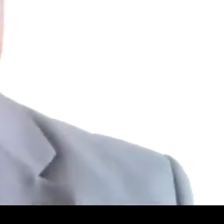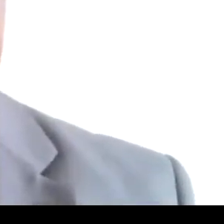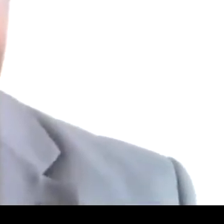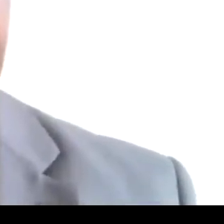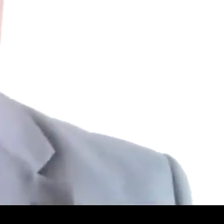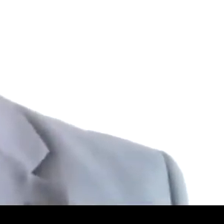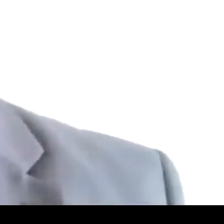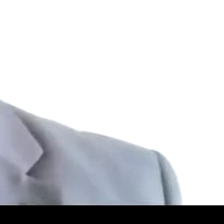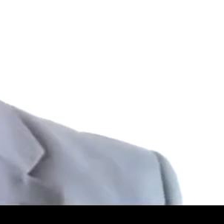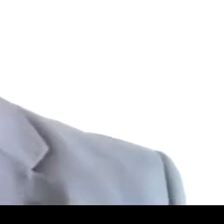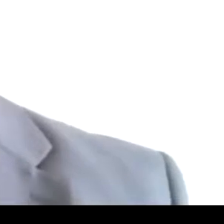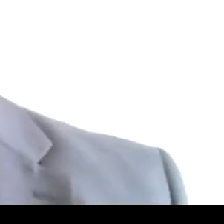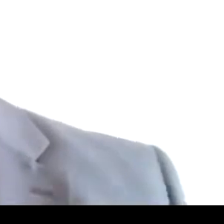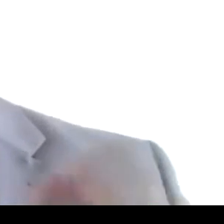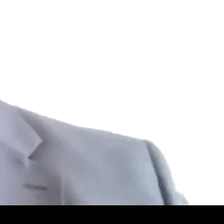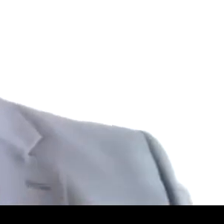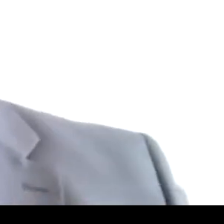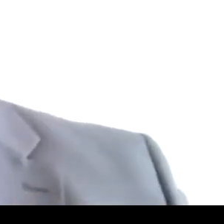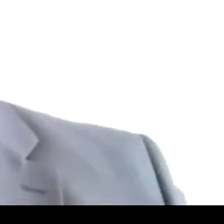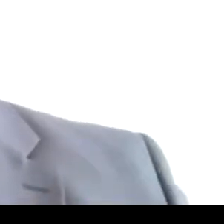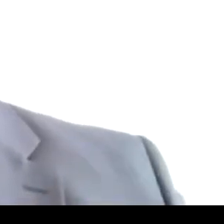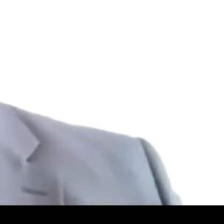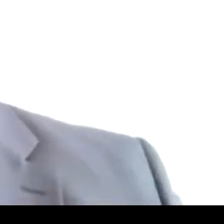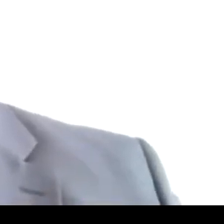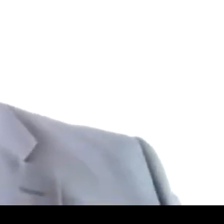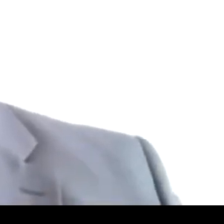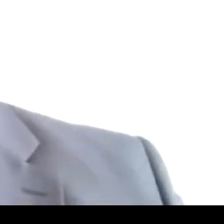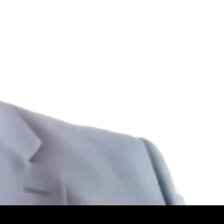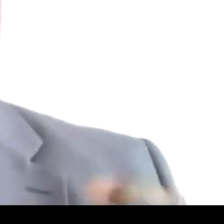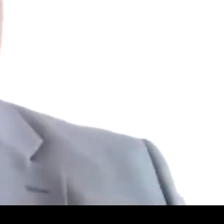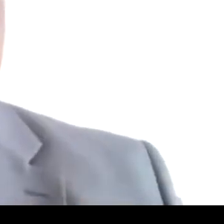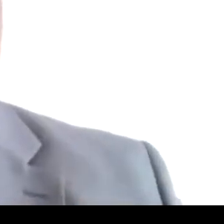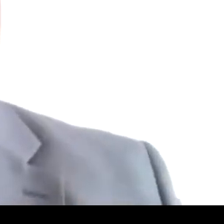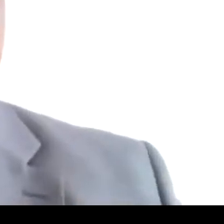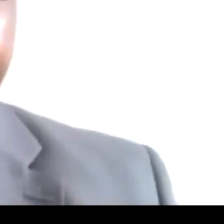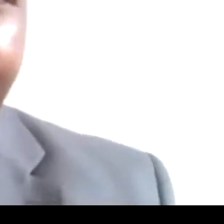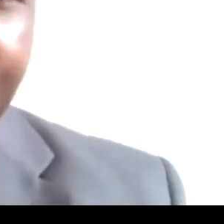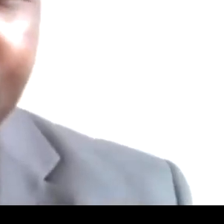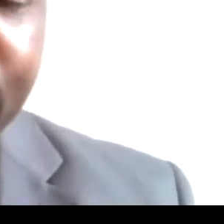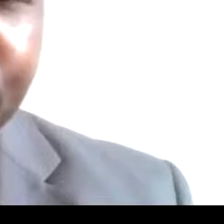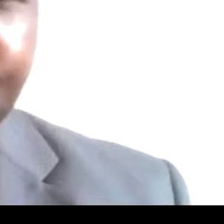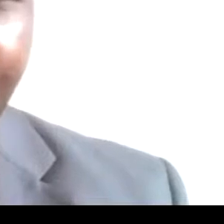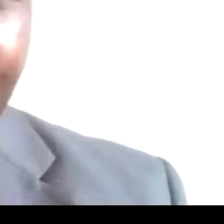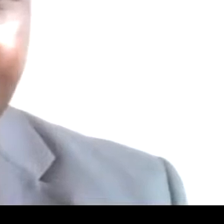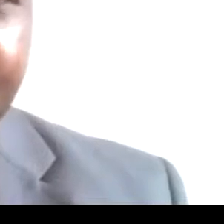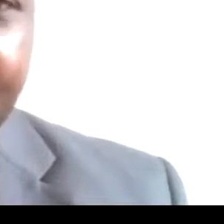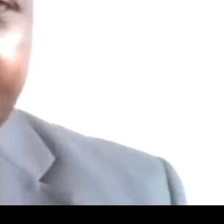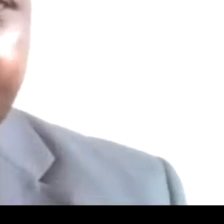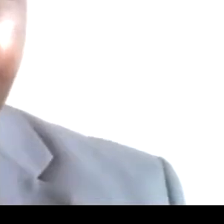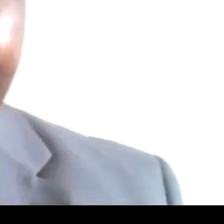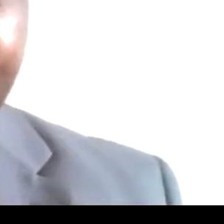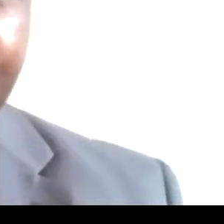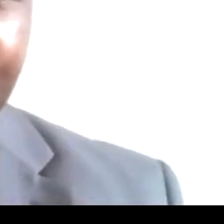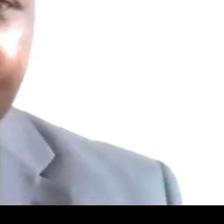easy to come by. So once we develop the